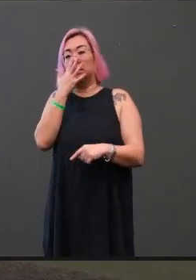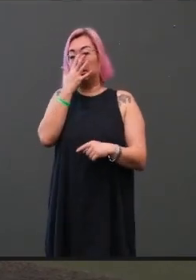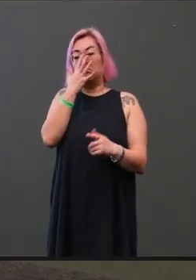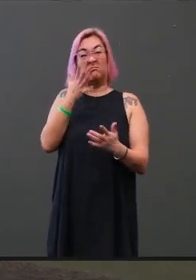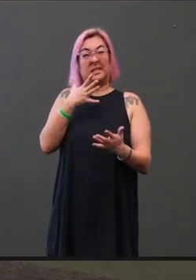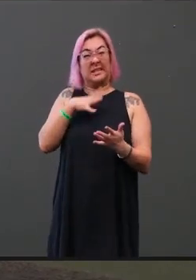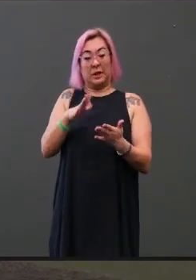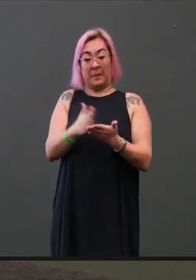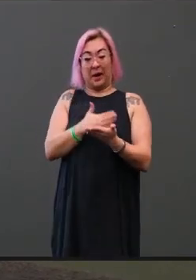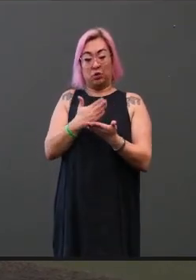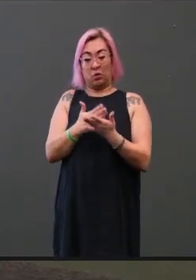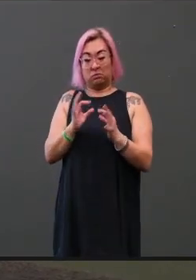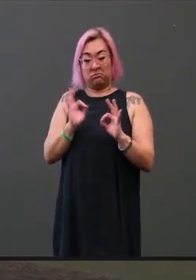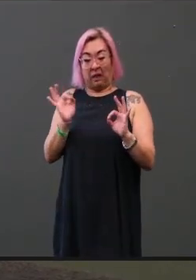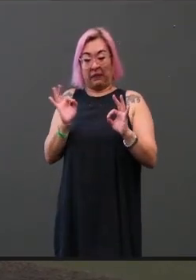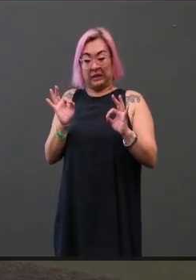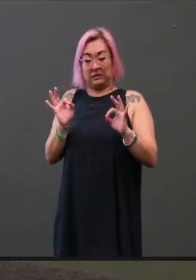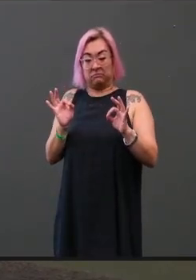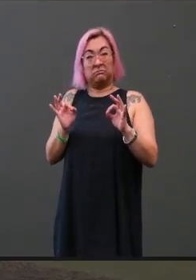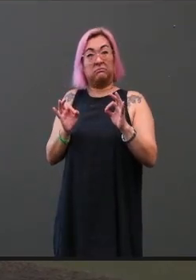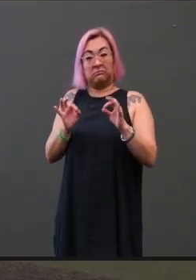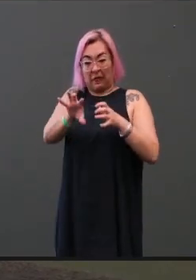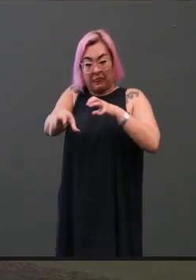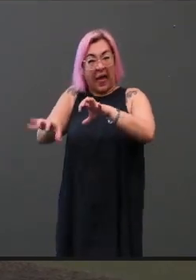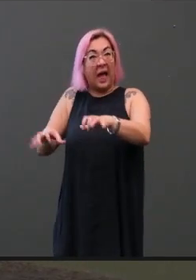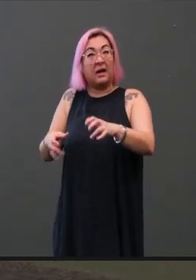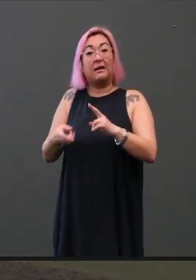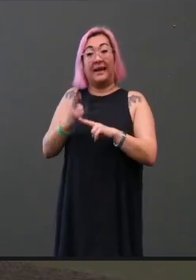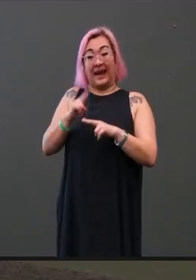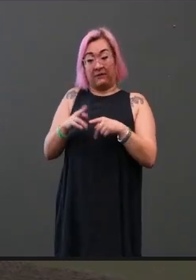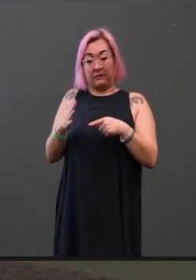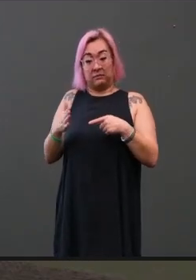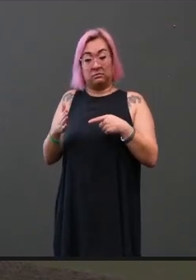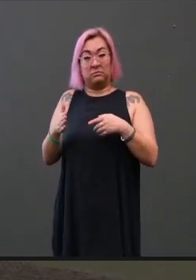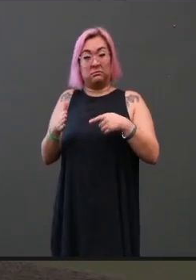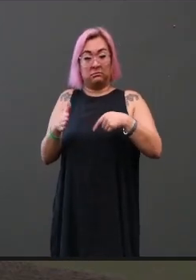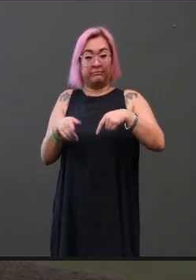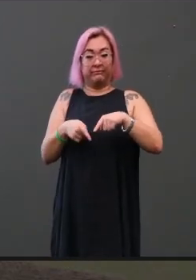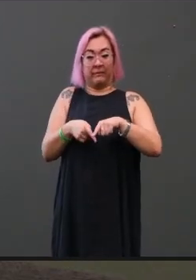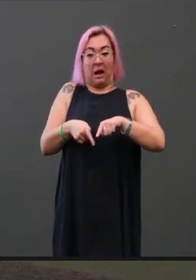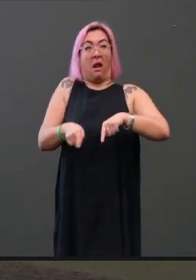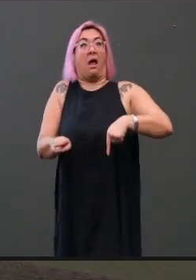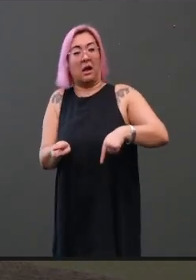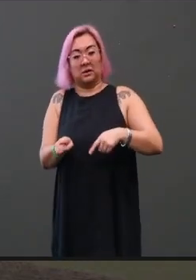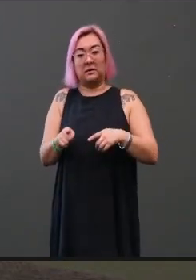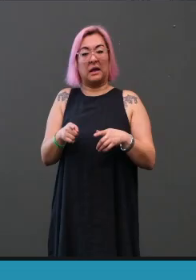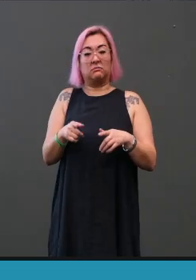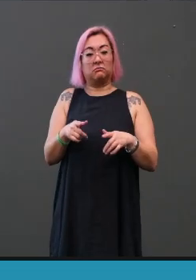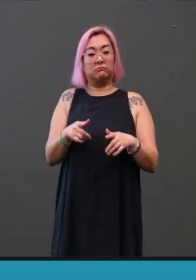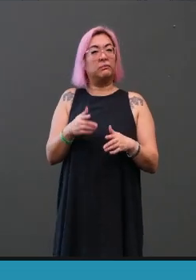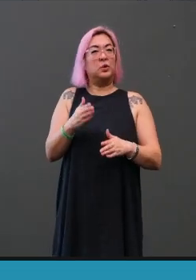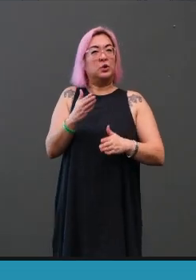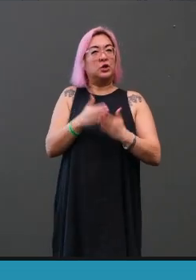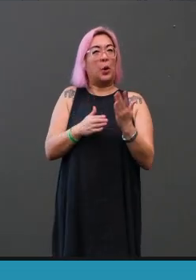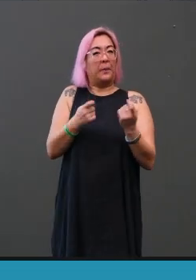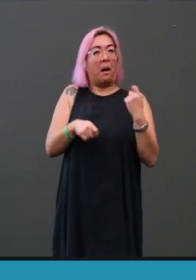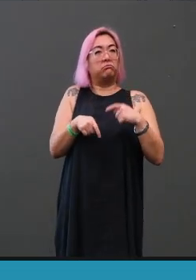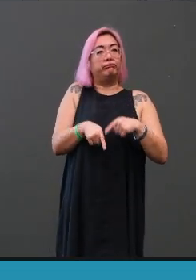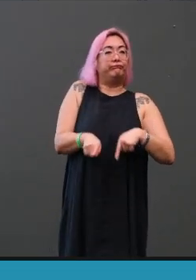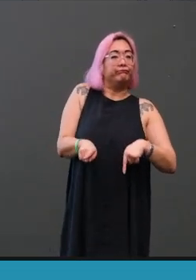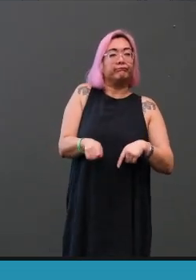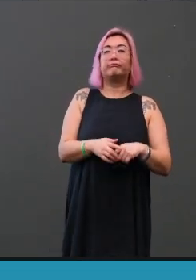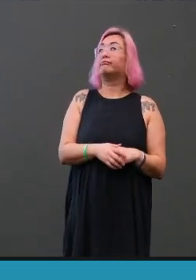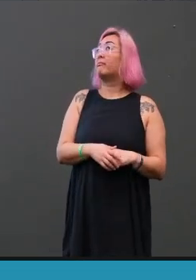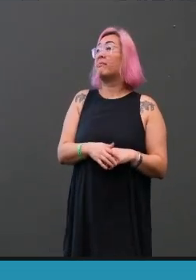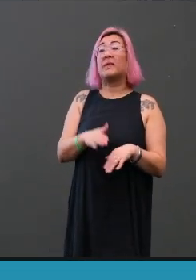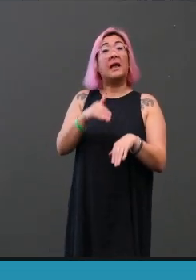to start the idle, if there is anything colliding, we avoid that. We don't start the idle. It does look pretty nice, but the effect is somewhat